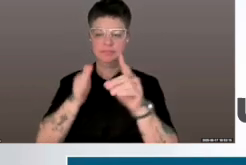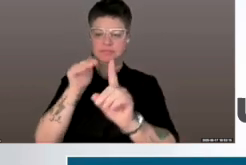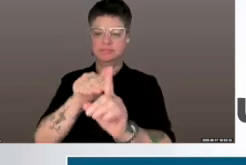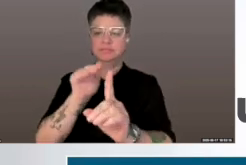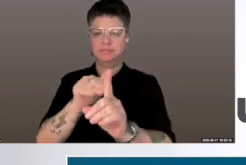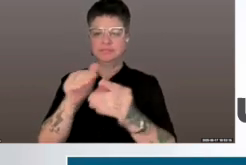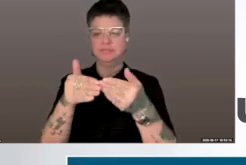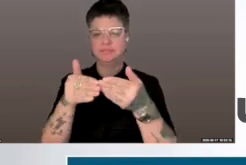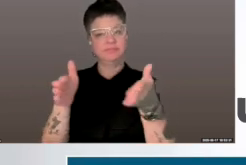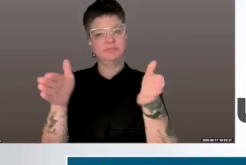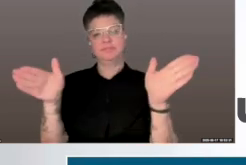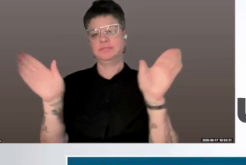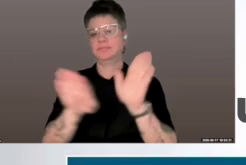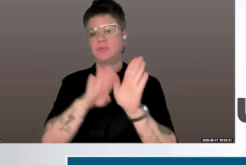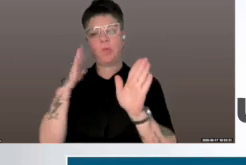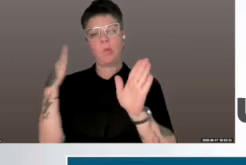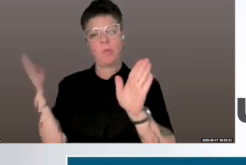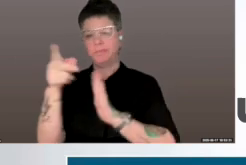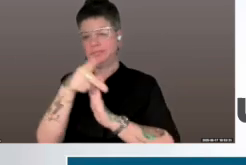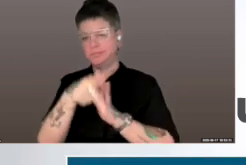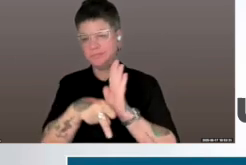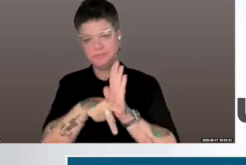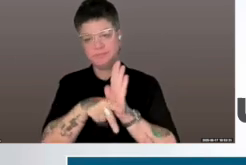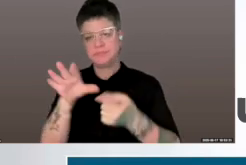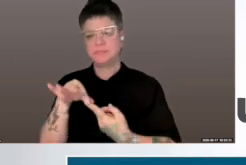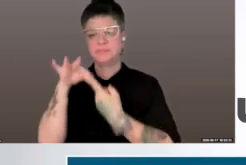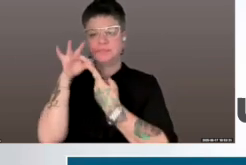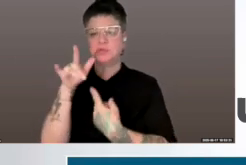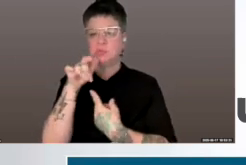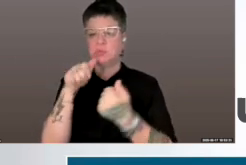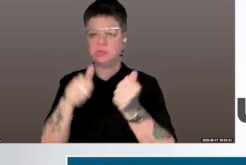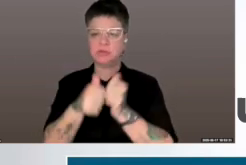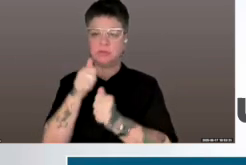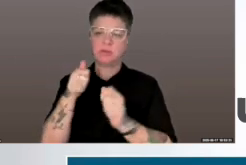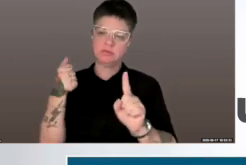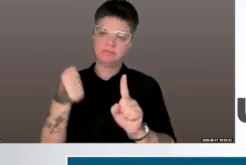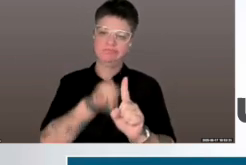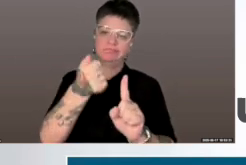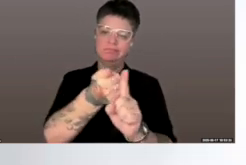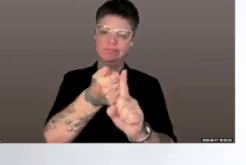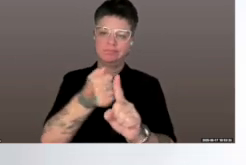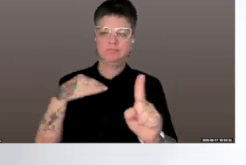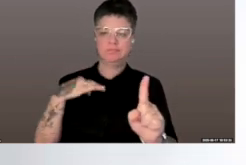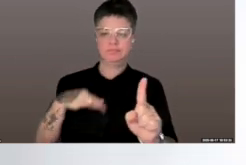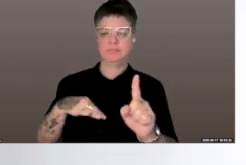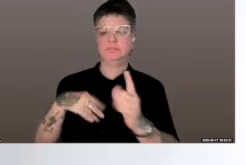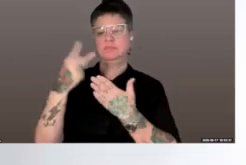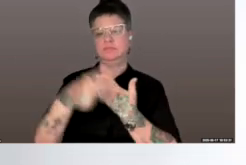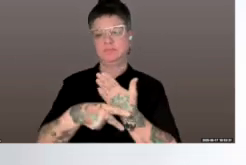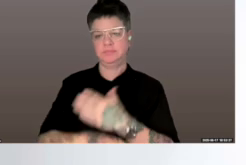please visit our events page. Staff will also drop the link in the chat. And as a reminder, these events